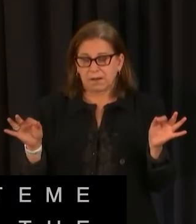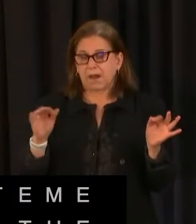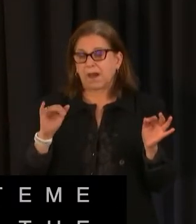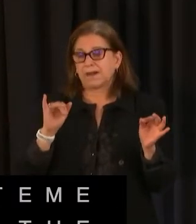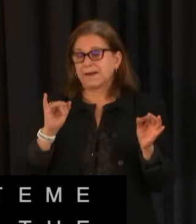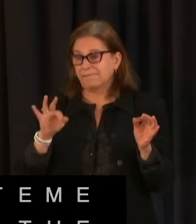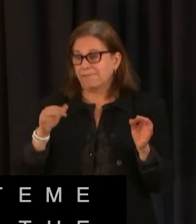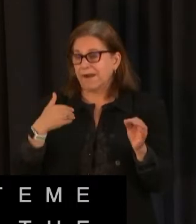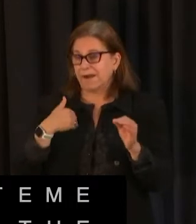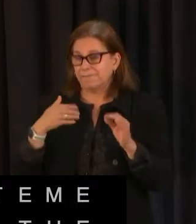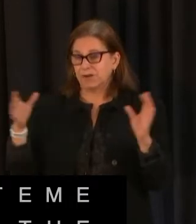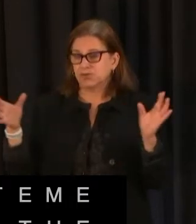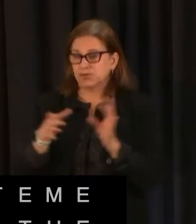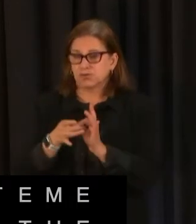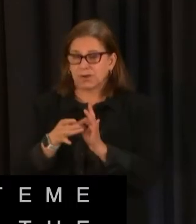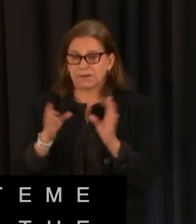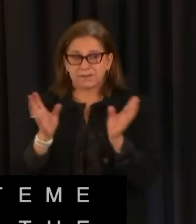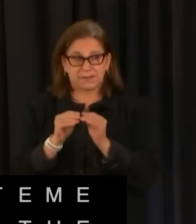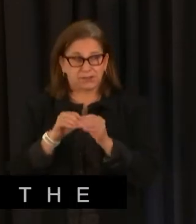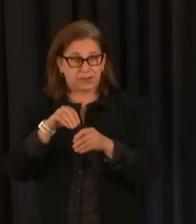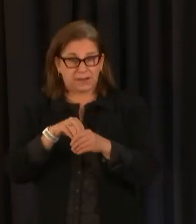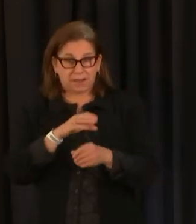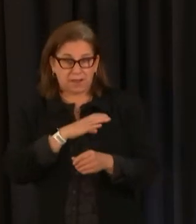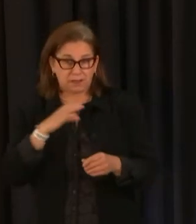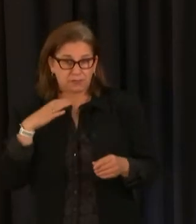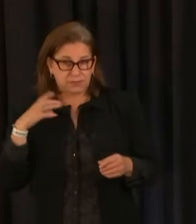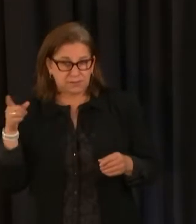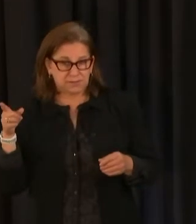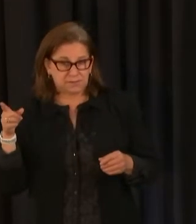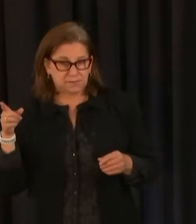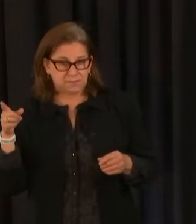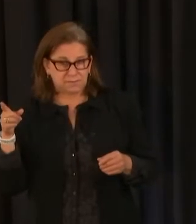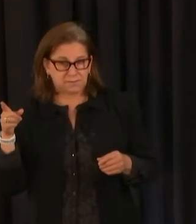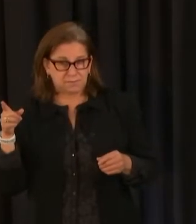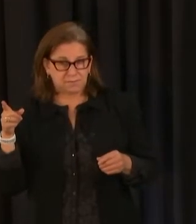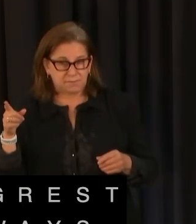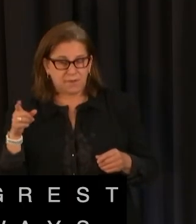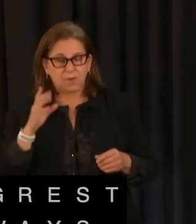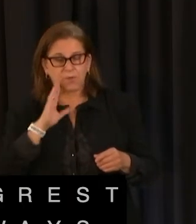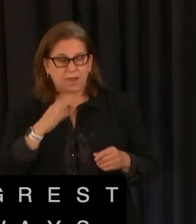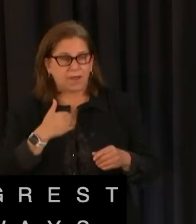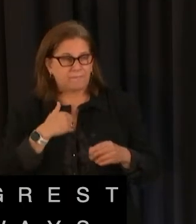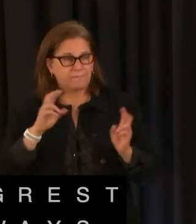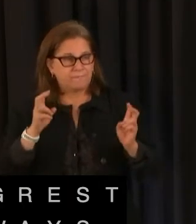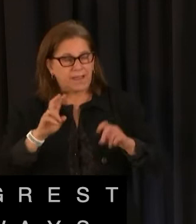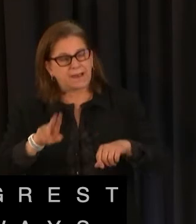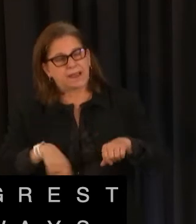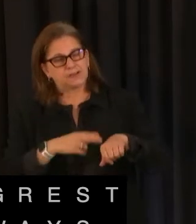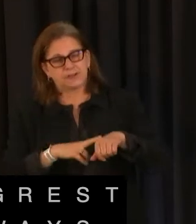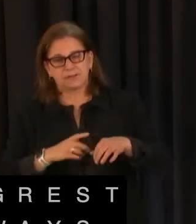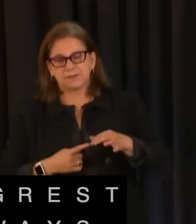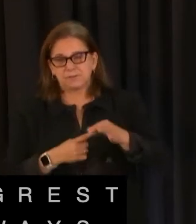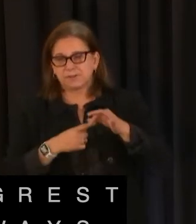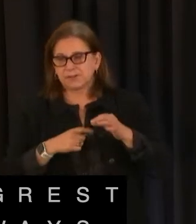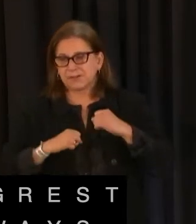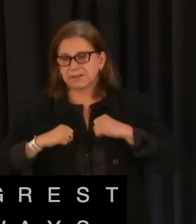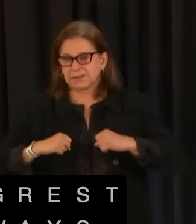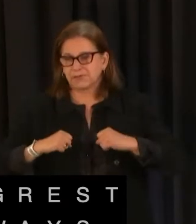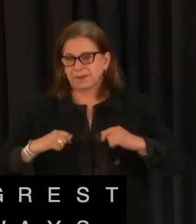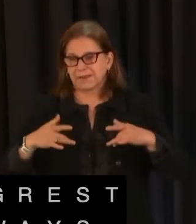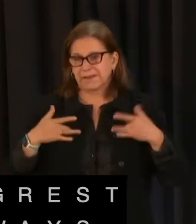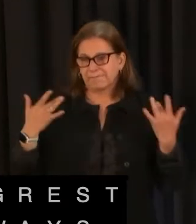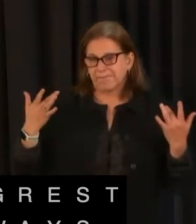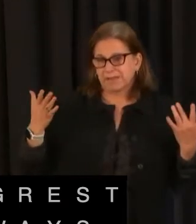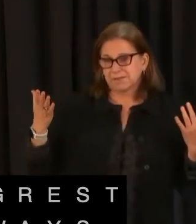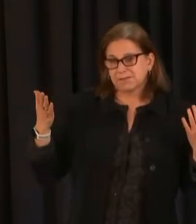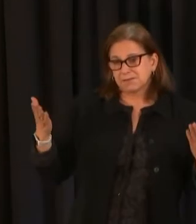Congress, that I think that should always be a national special security event. We think that it's